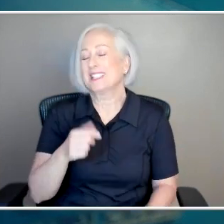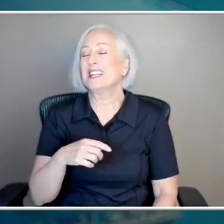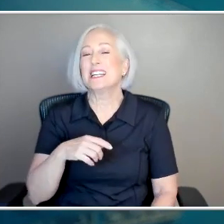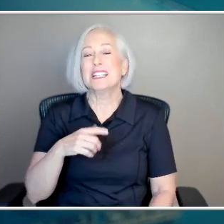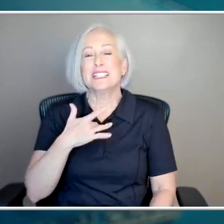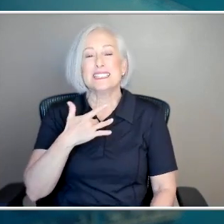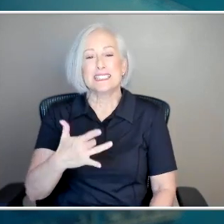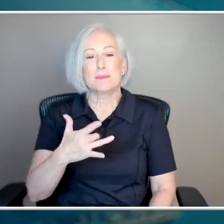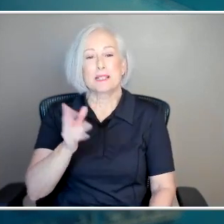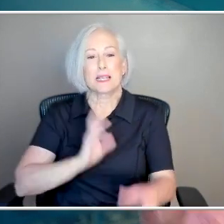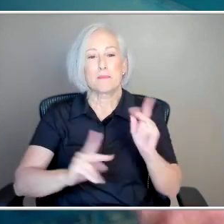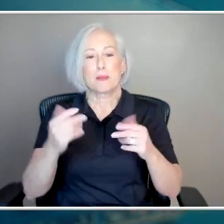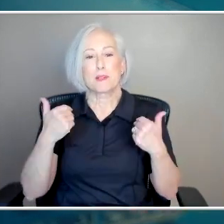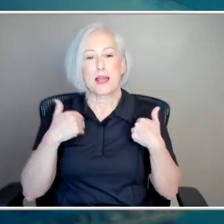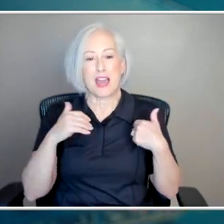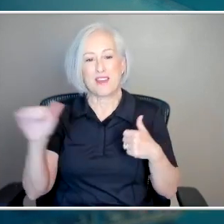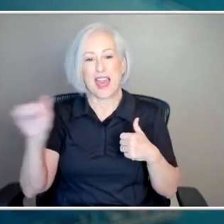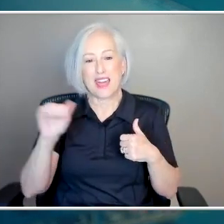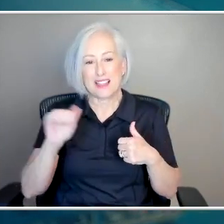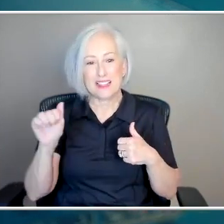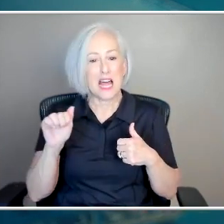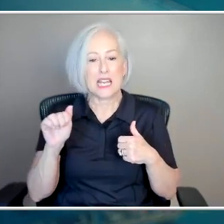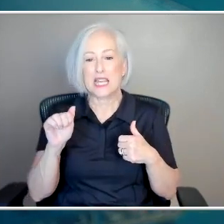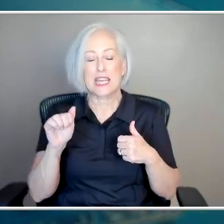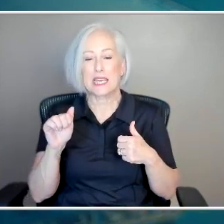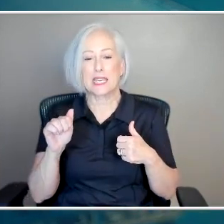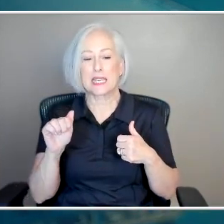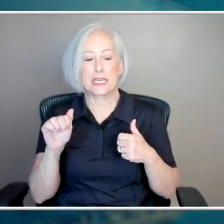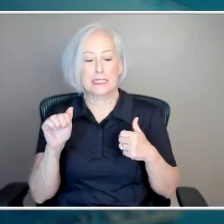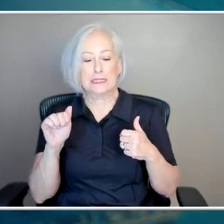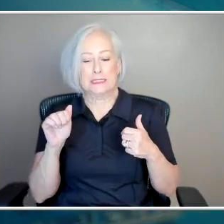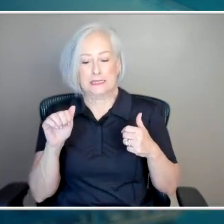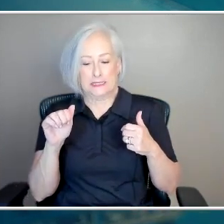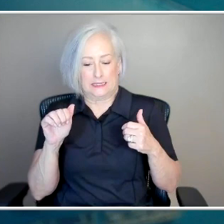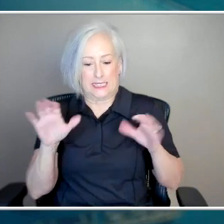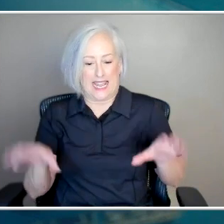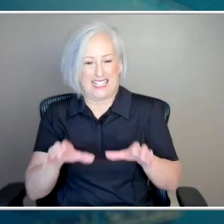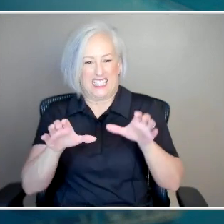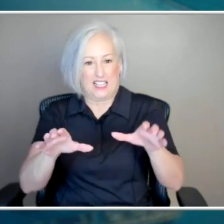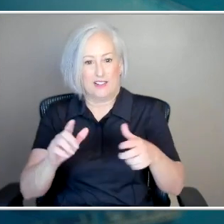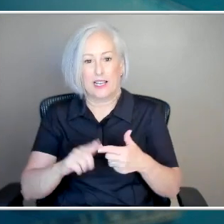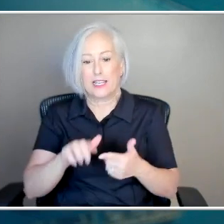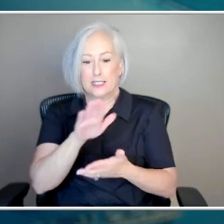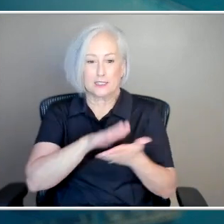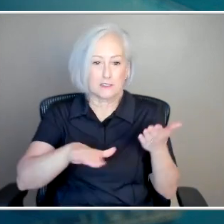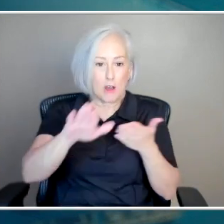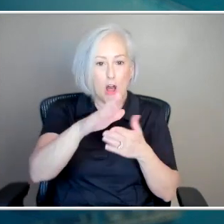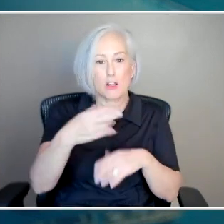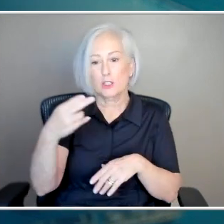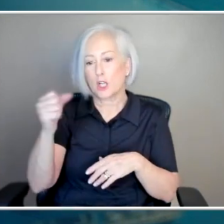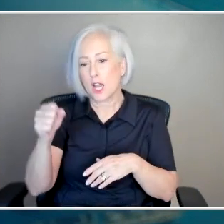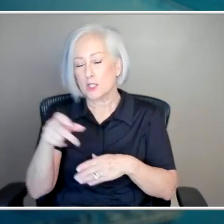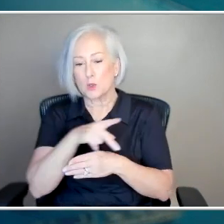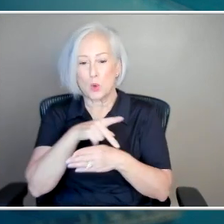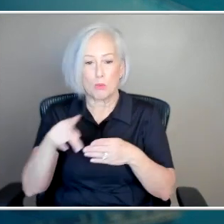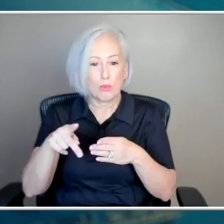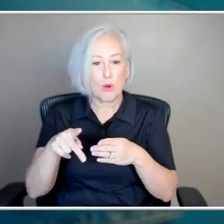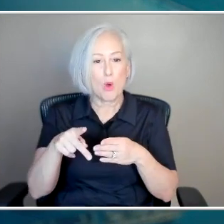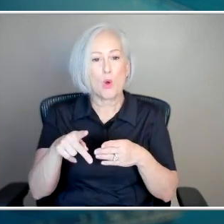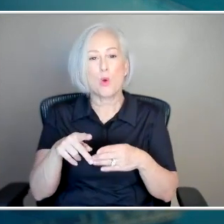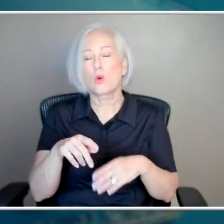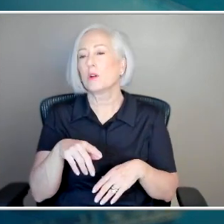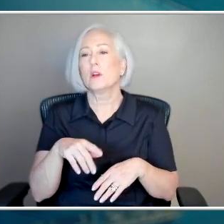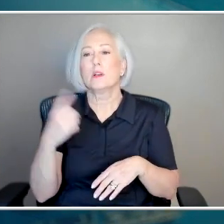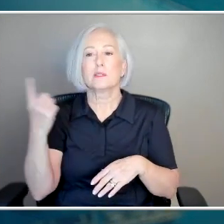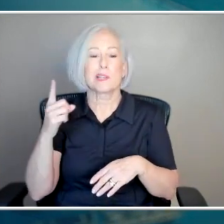have athletic endeavors, again, whether they're high school athletes, college athletes, pro athletes, or if they're weekend warriors, or someone who just goes to the